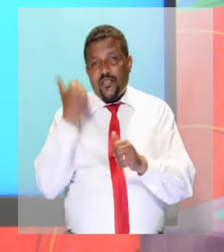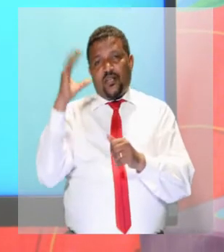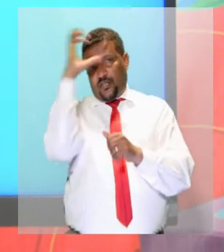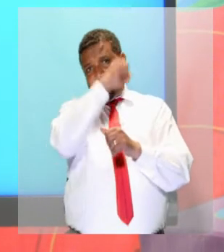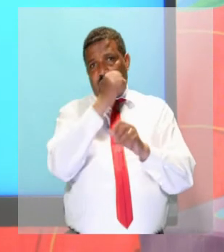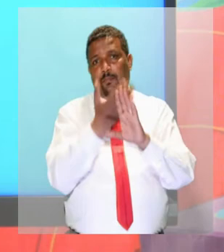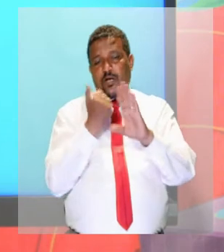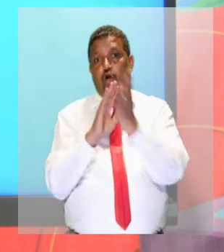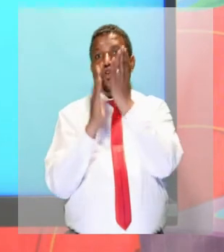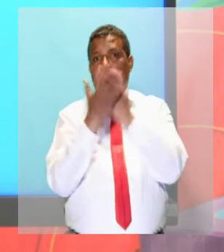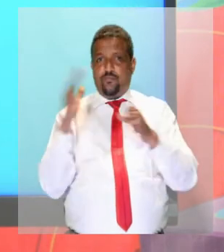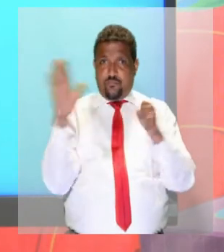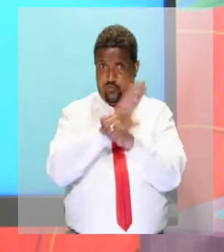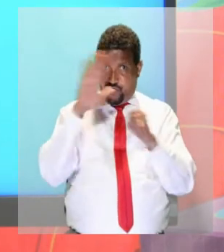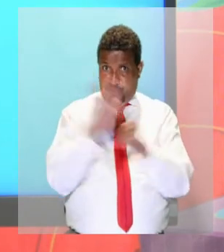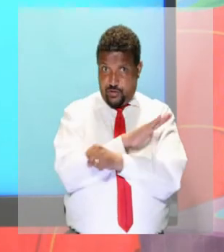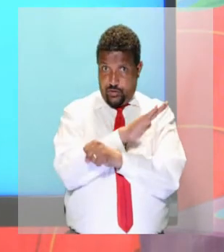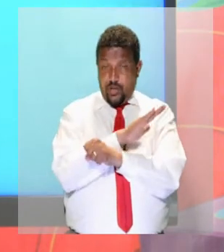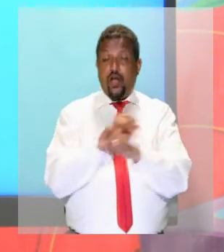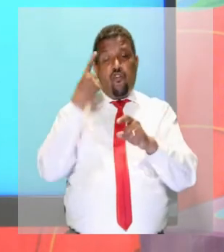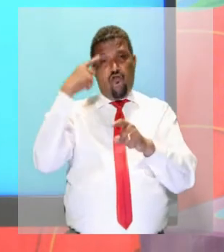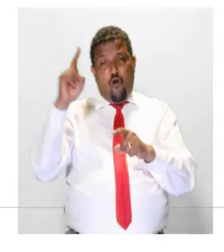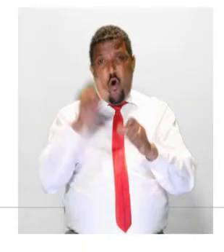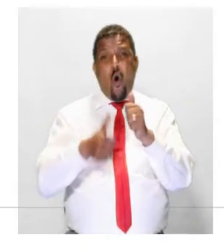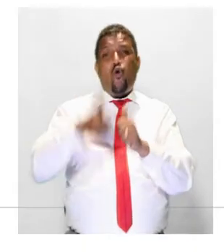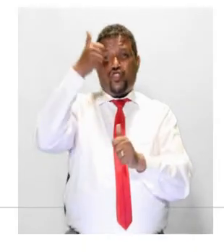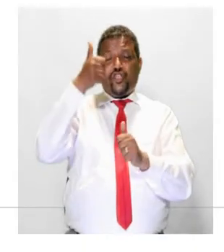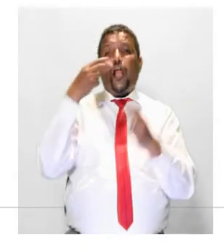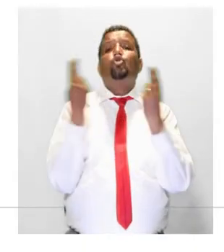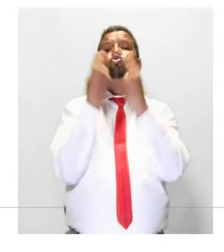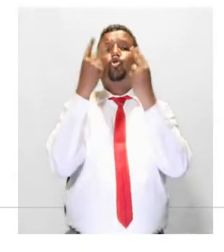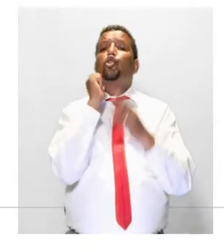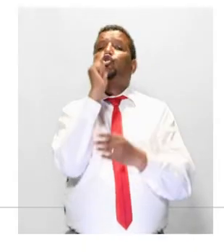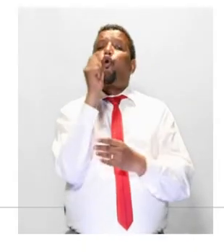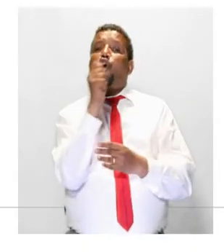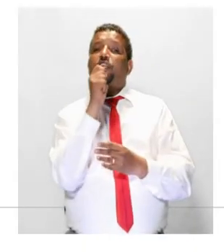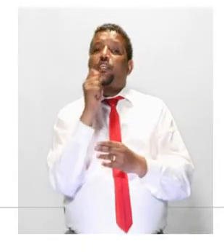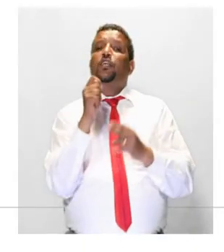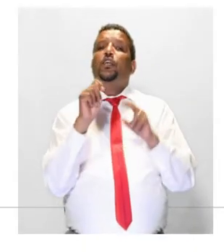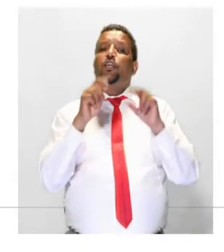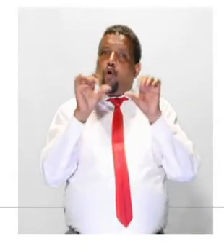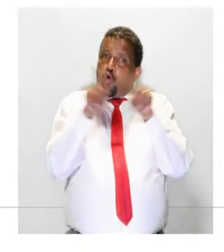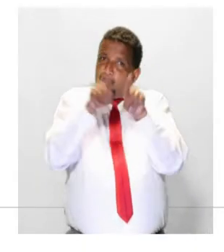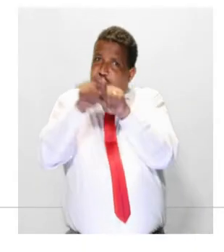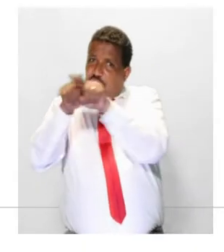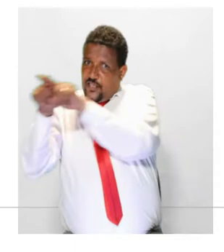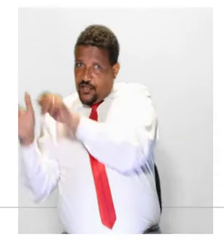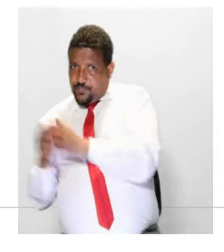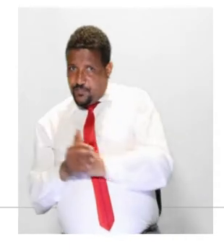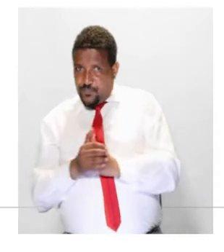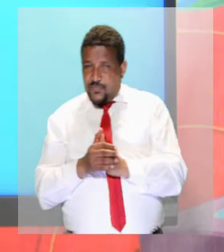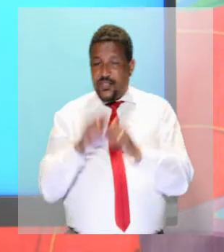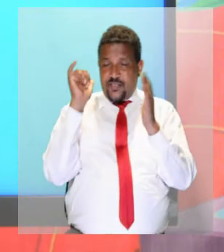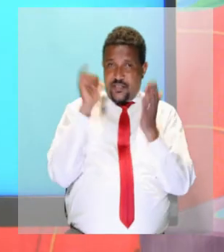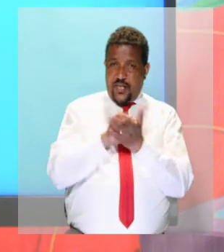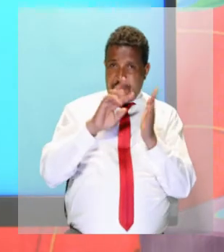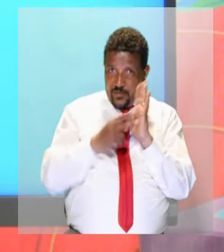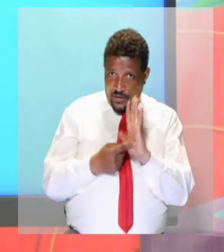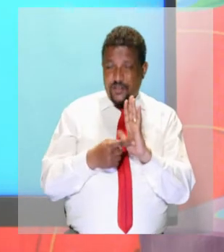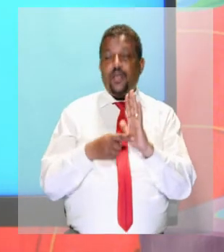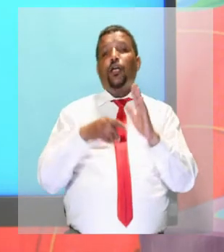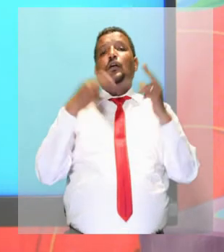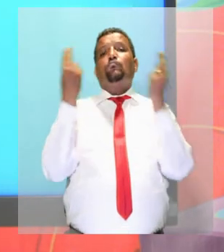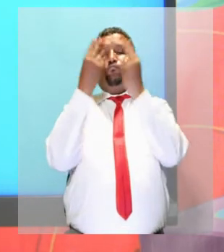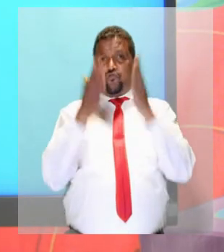that must be fulfilled for the ordinal utility theory is consistency. That means if a